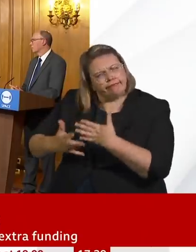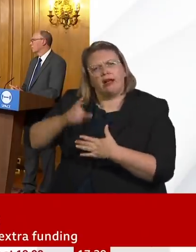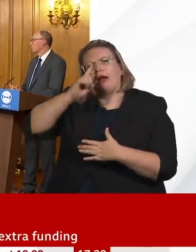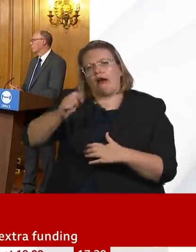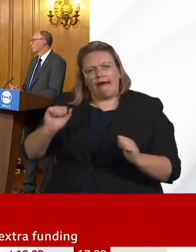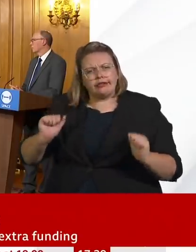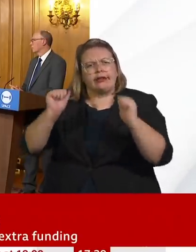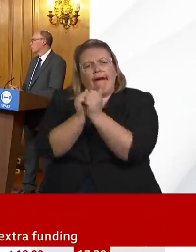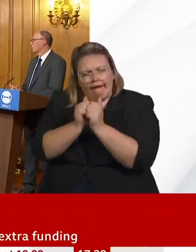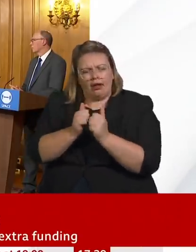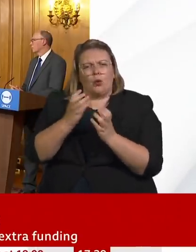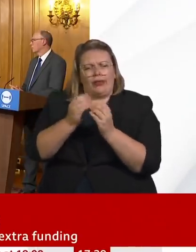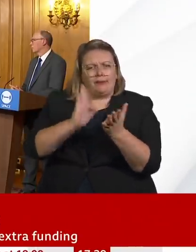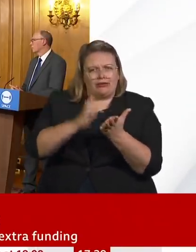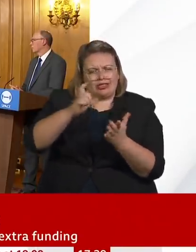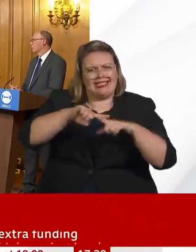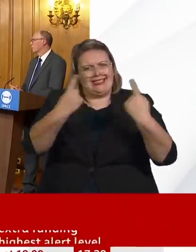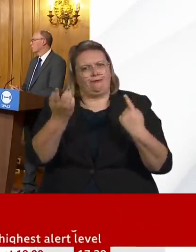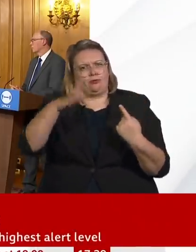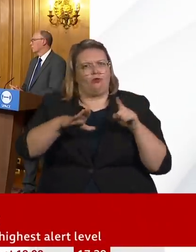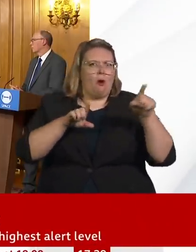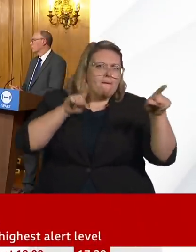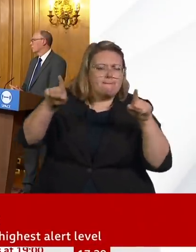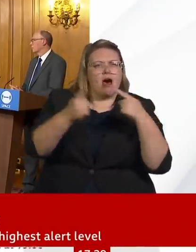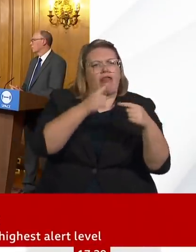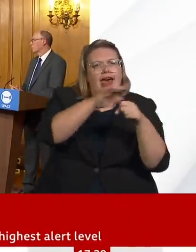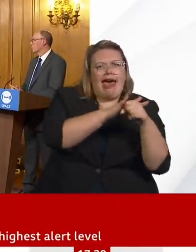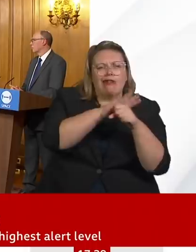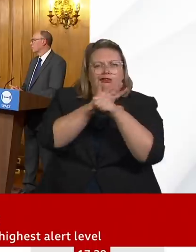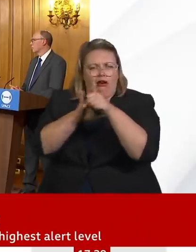struck with Merseyside and Lancashire.